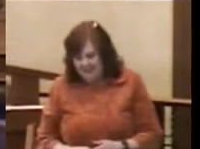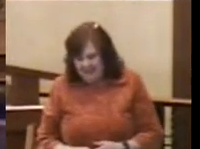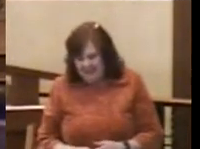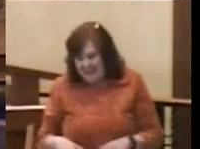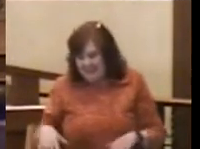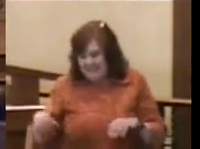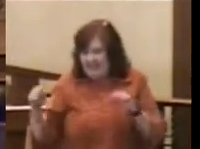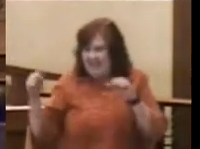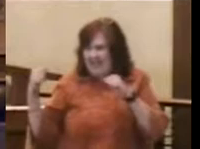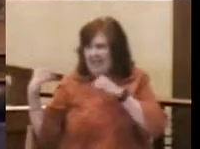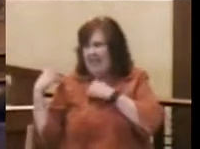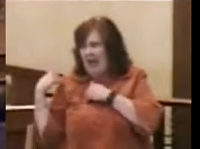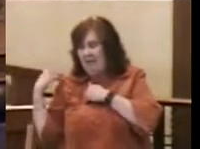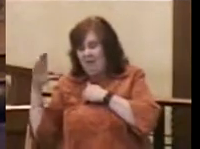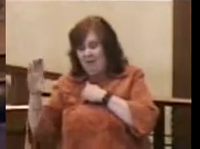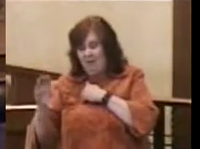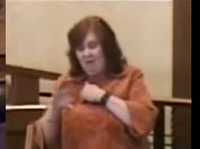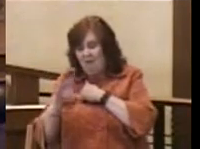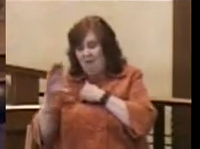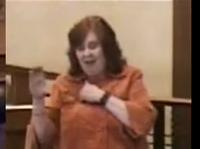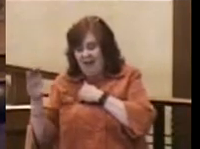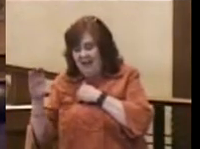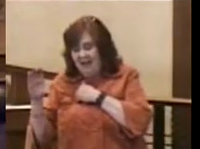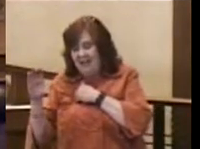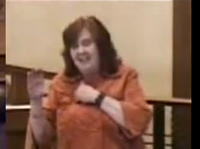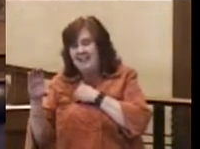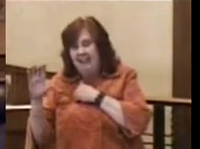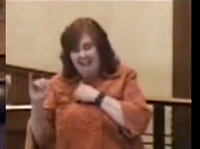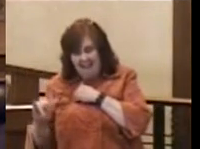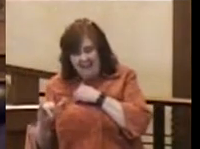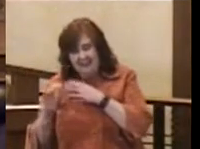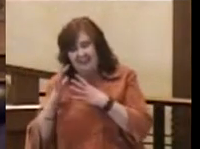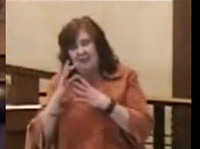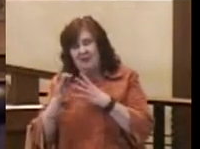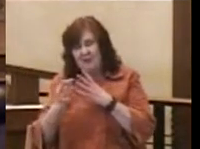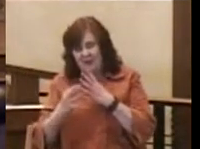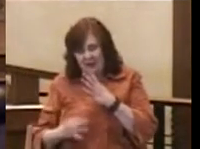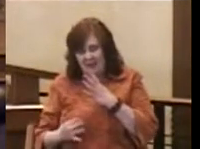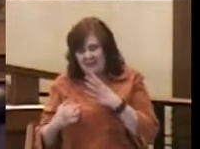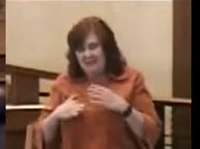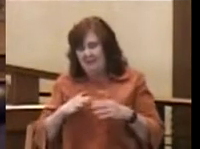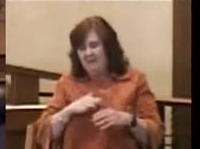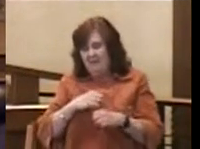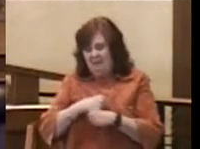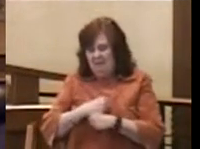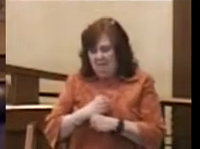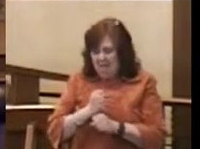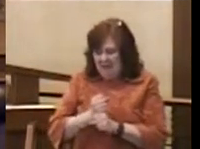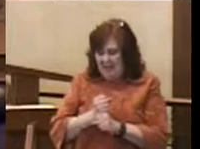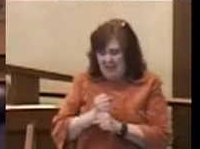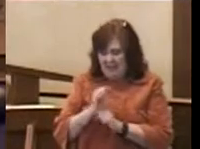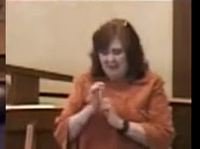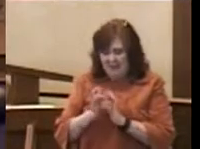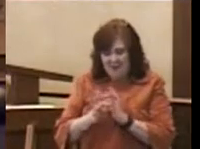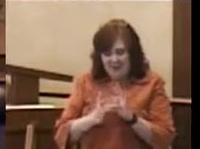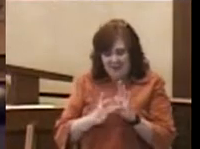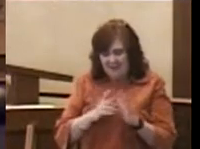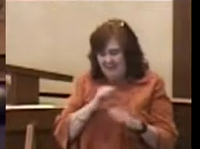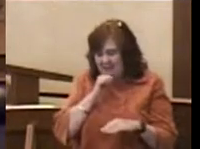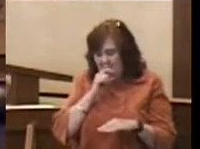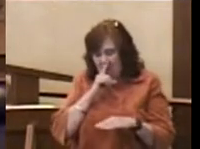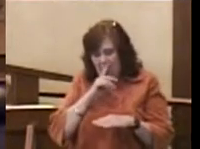Taking up the cross is a choice that we make. Jesus does not